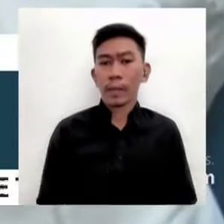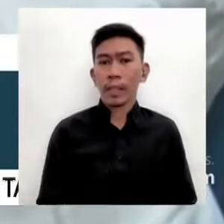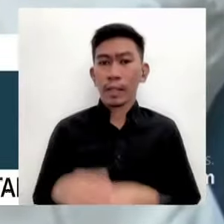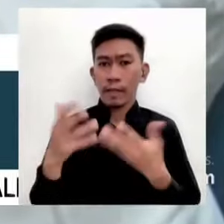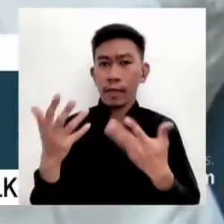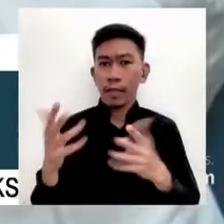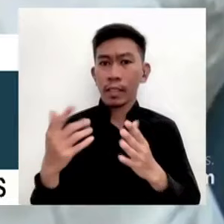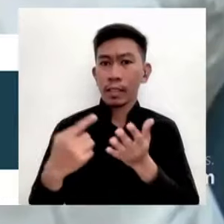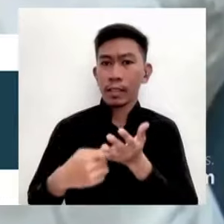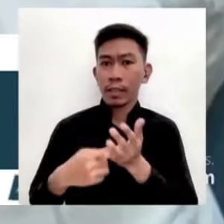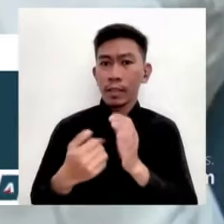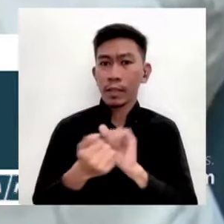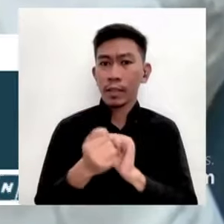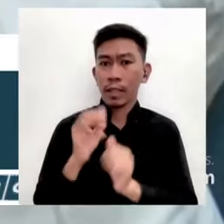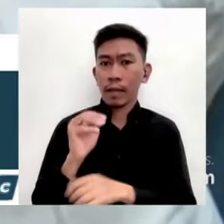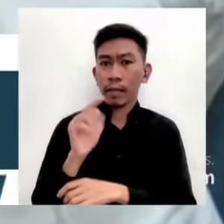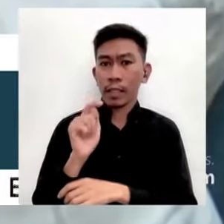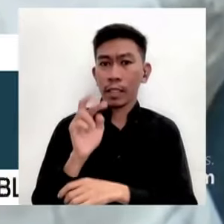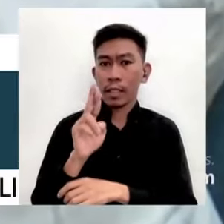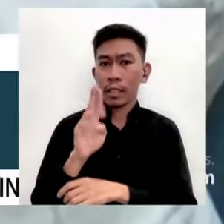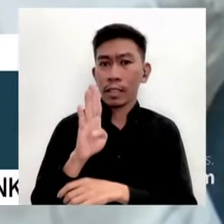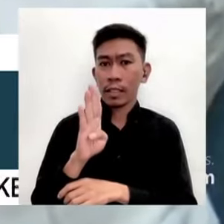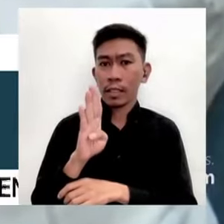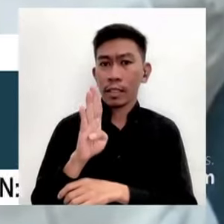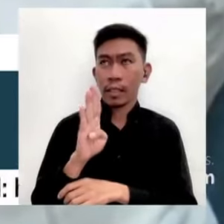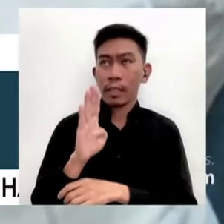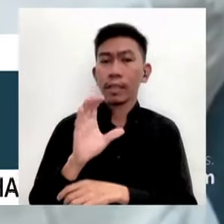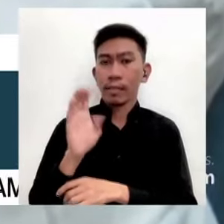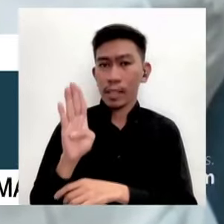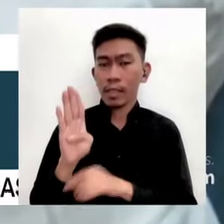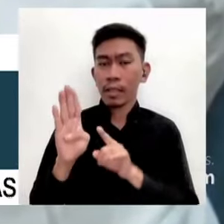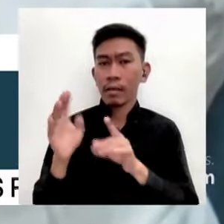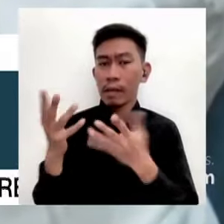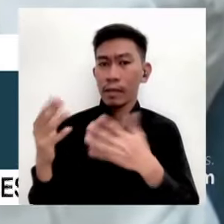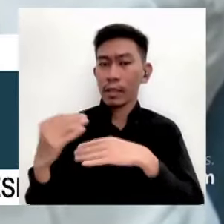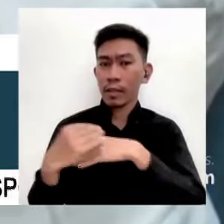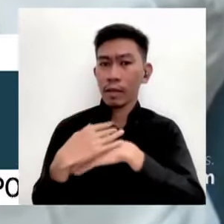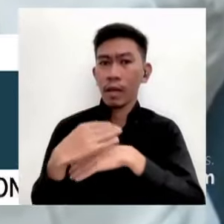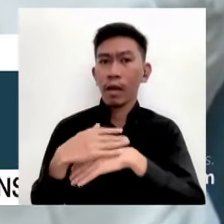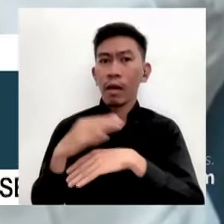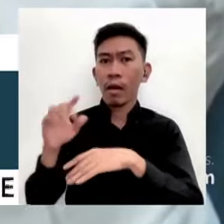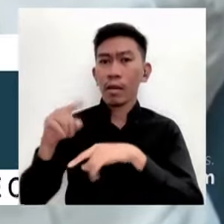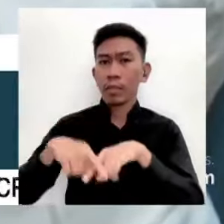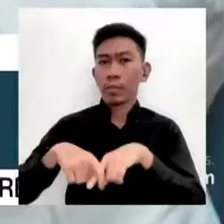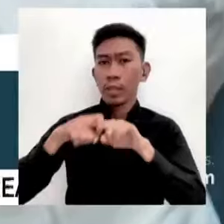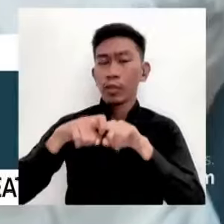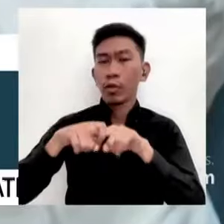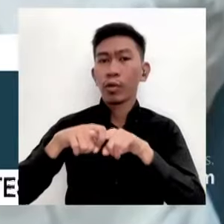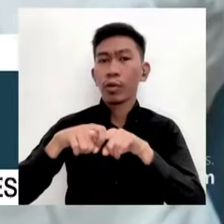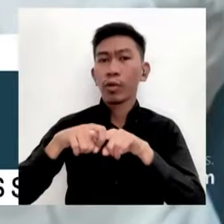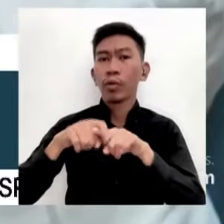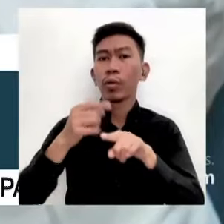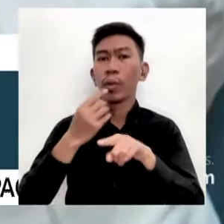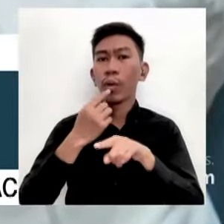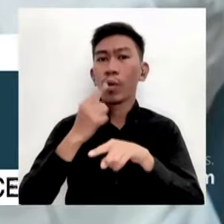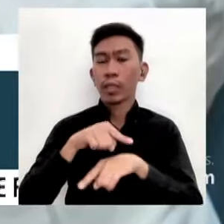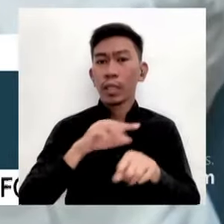and we were advised that yung suspension order po nila includes not